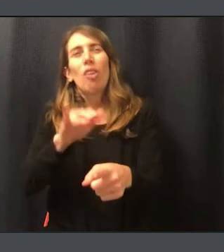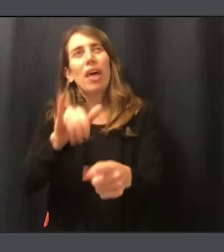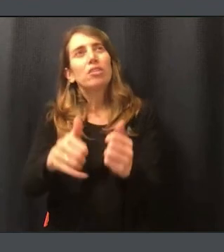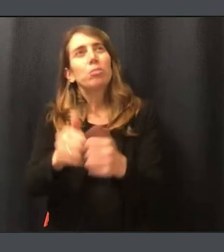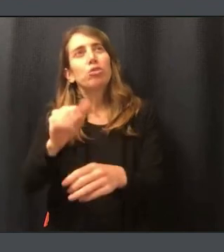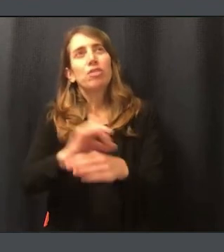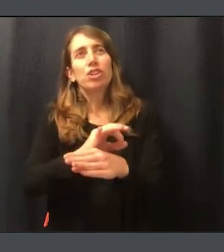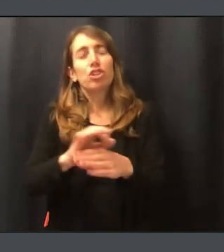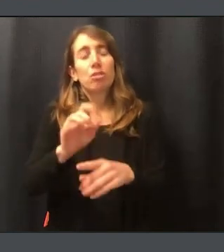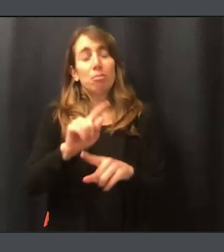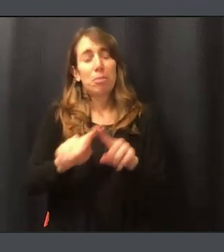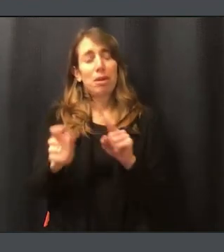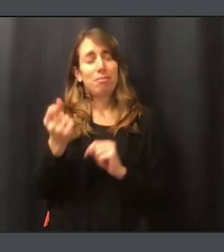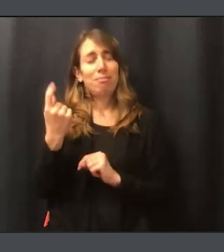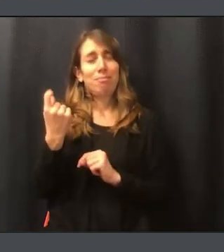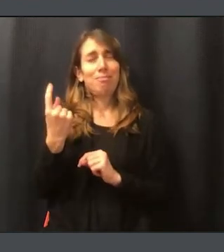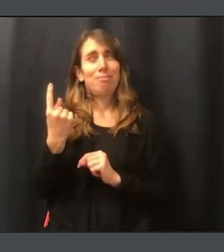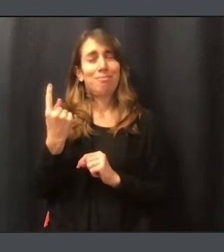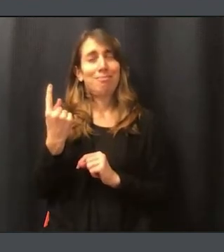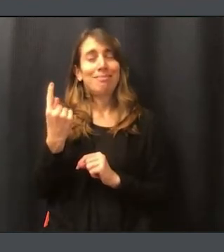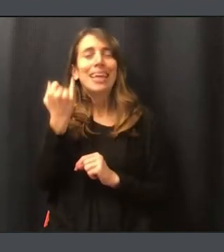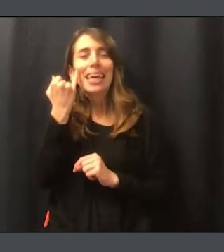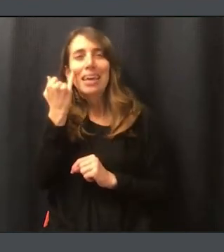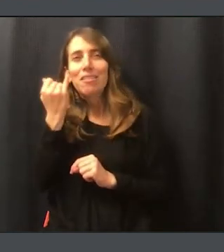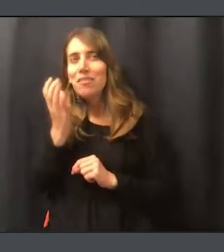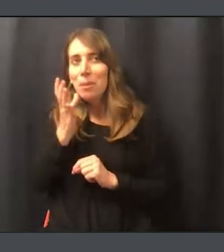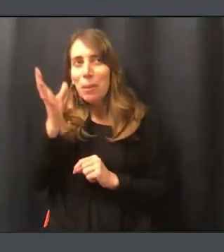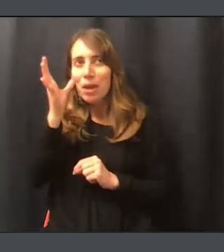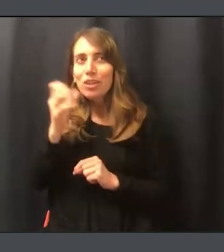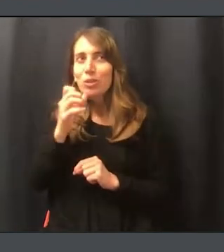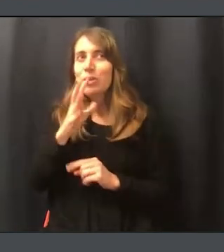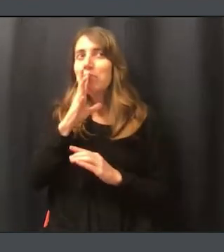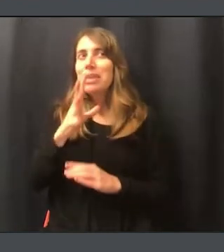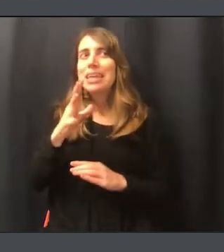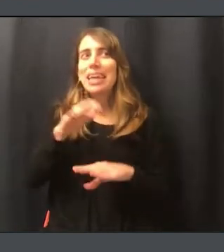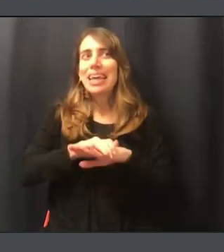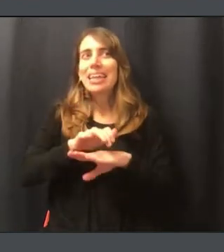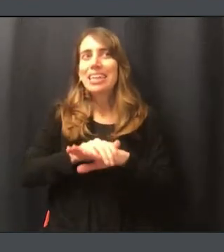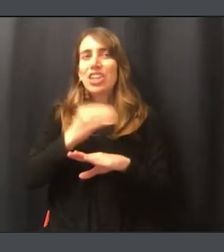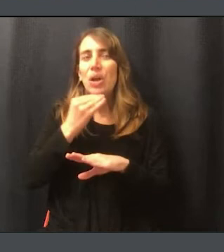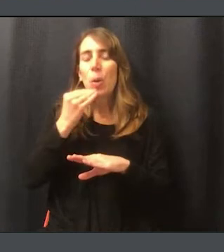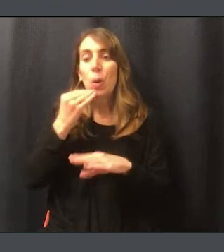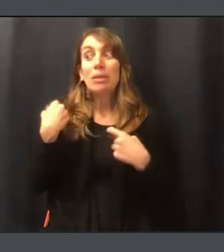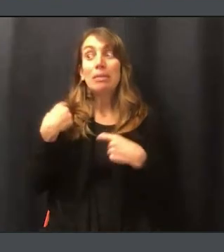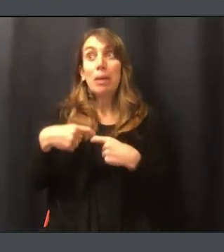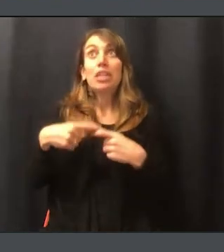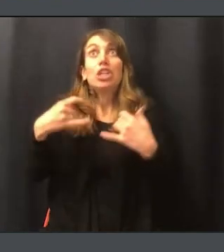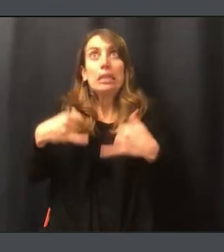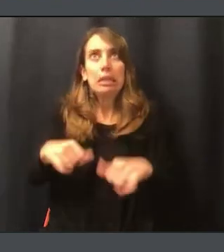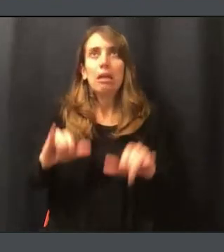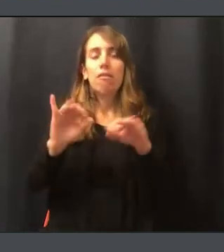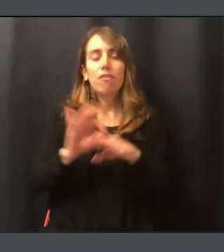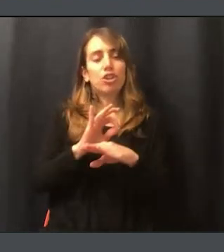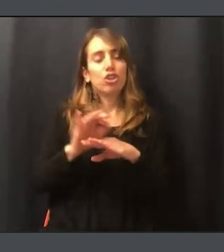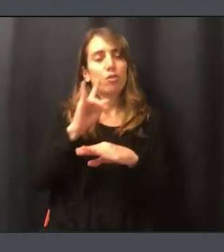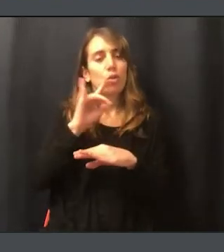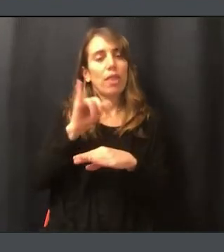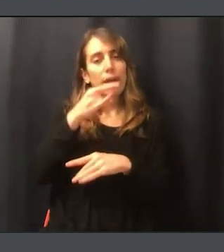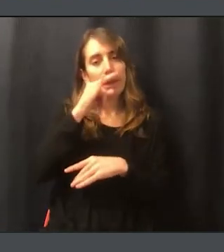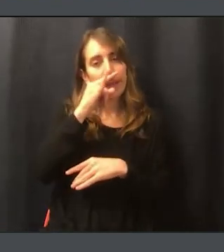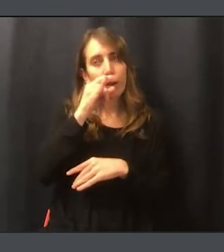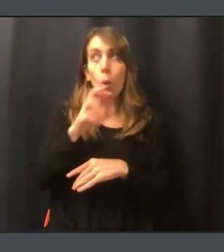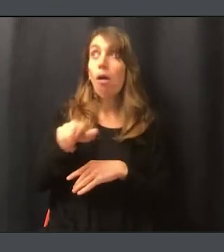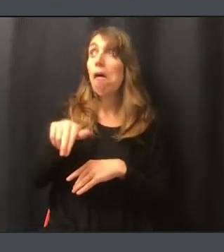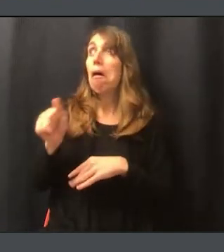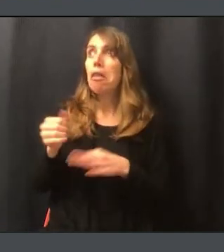So if the parents don't speak English at home, then the other language continues to be functional for that kid, right? A really